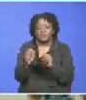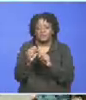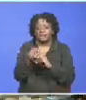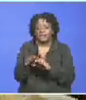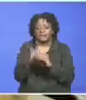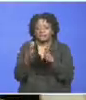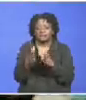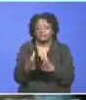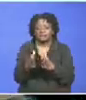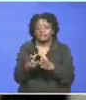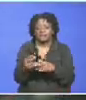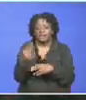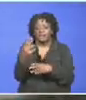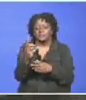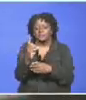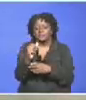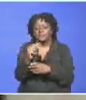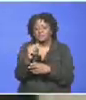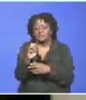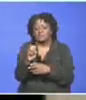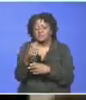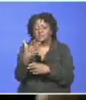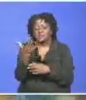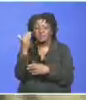mandate to the country.